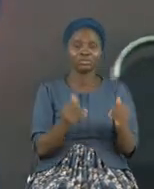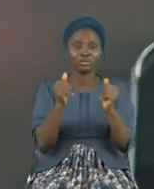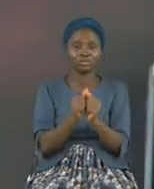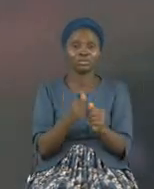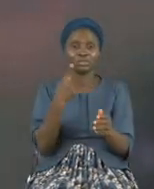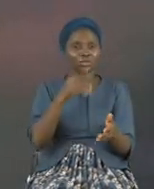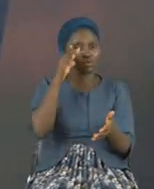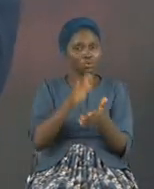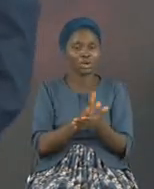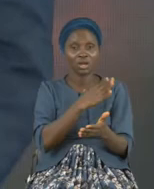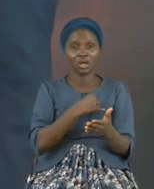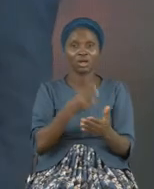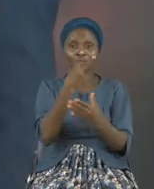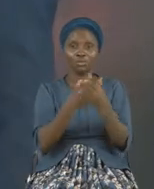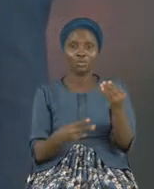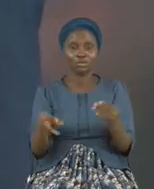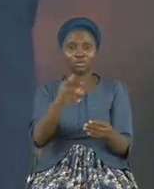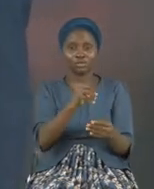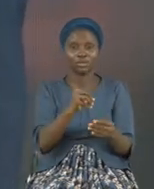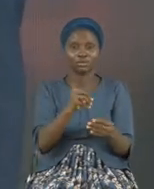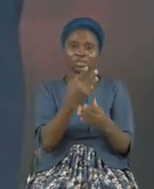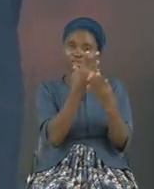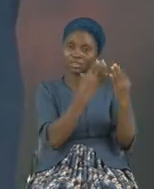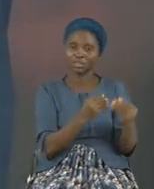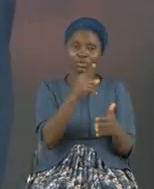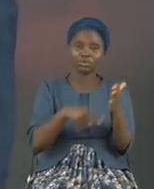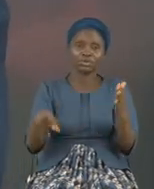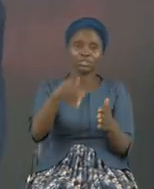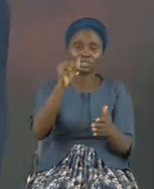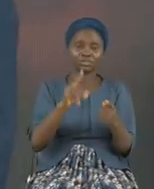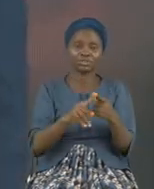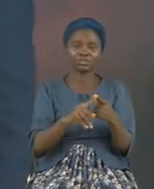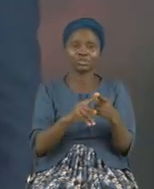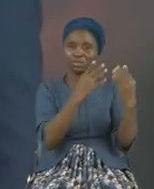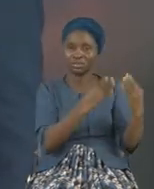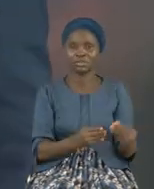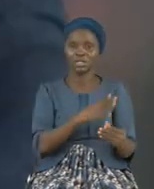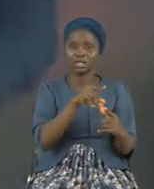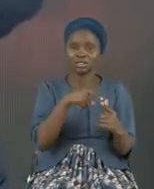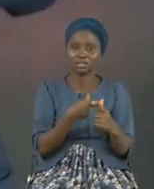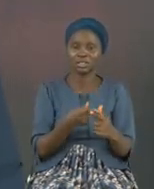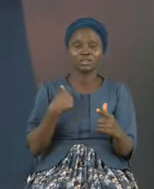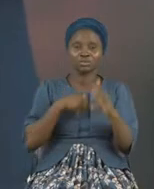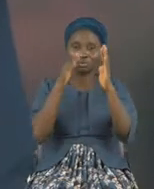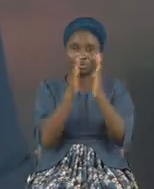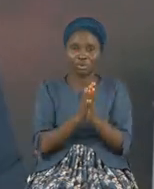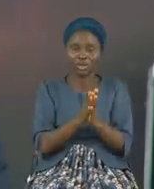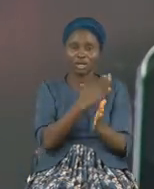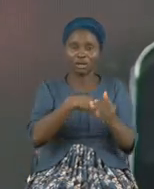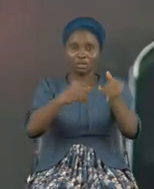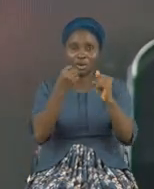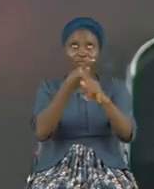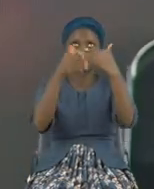And then we pray, and power came from heaven, raised that man up, and the man